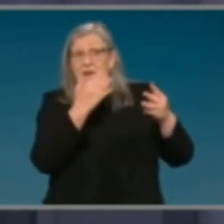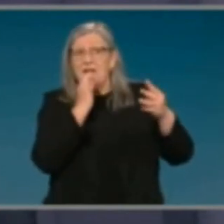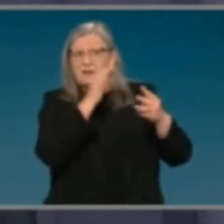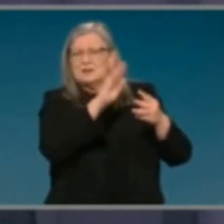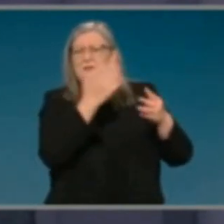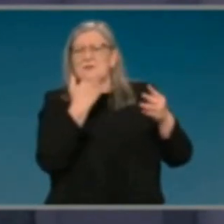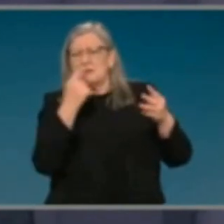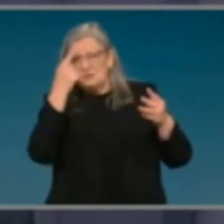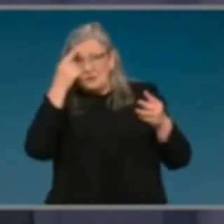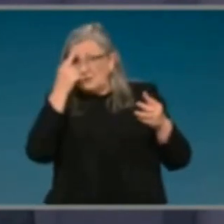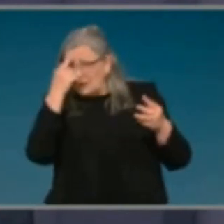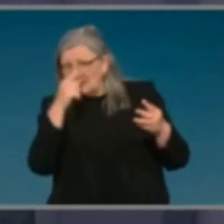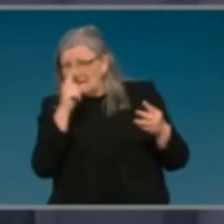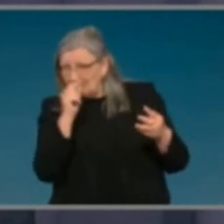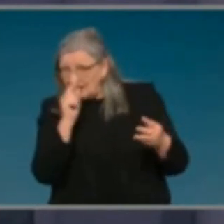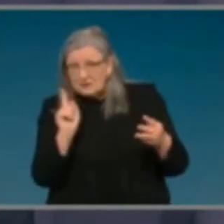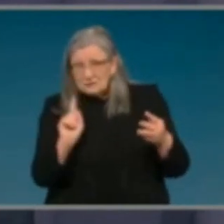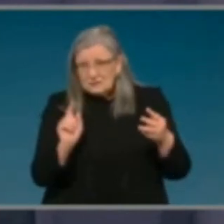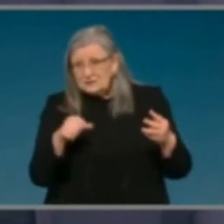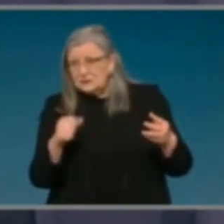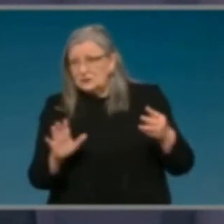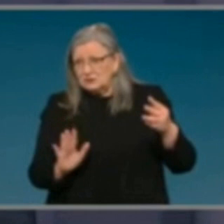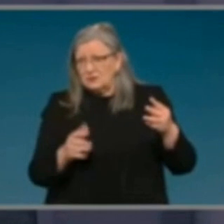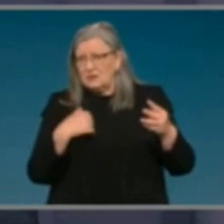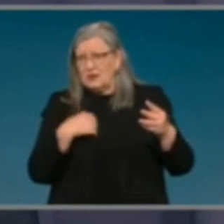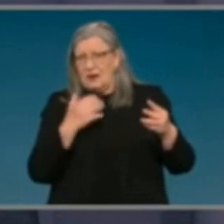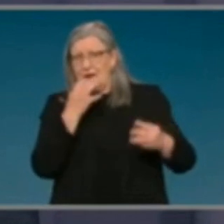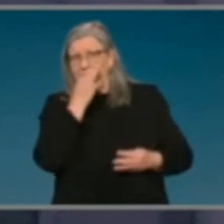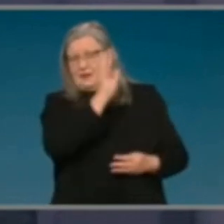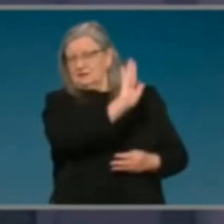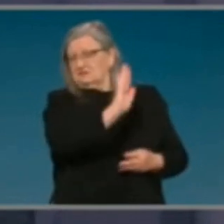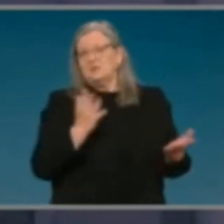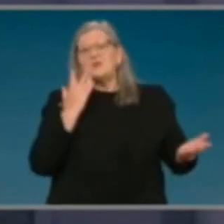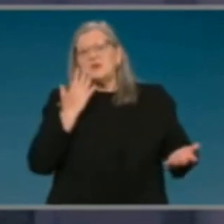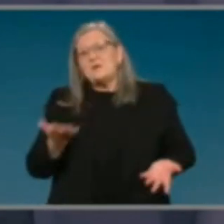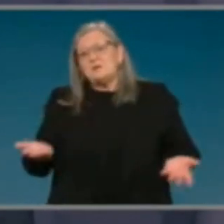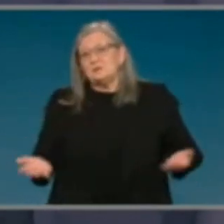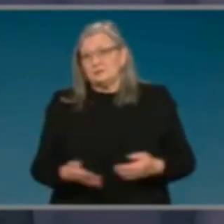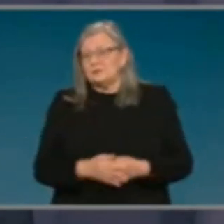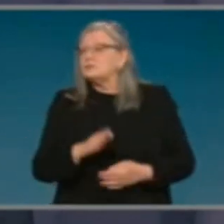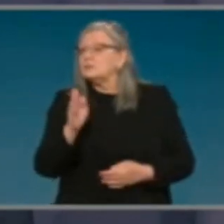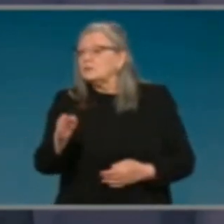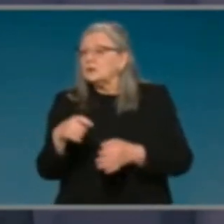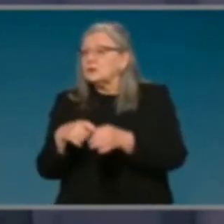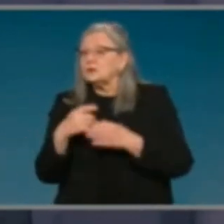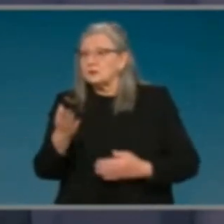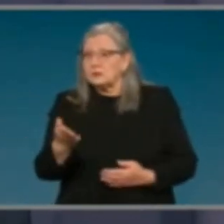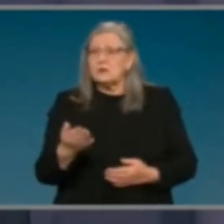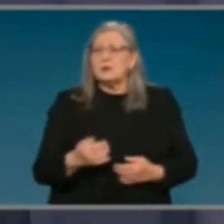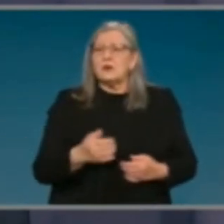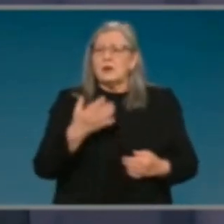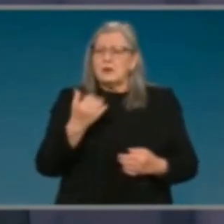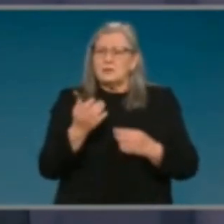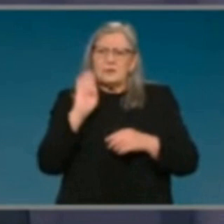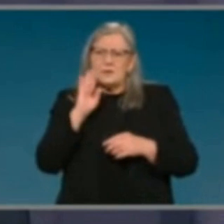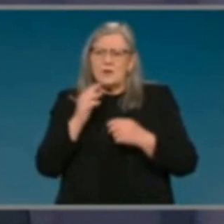speculate on any timeframes. We've given them an open brief. Professor, you mentioned we've been through this with several variants previously. How much time do you expect it will